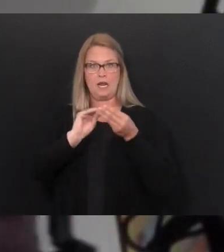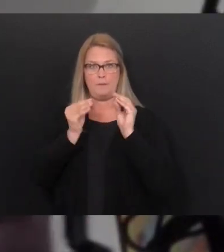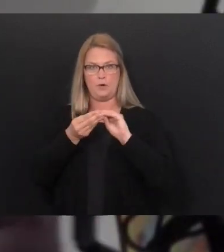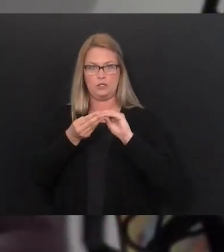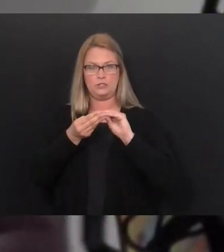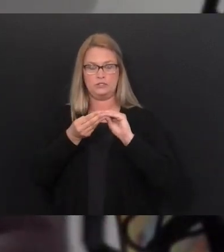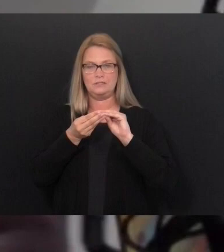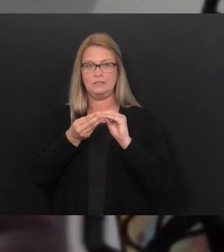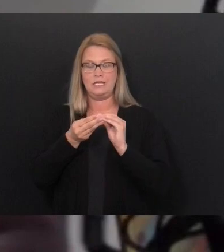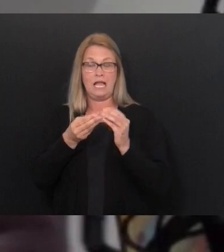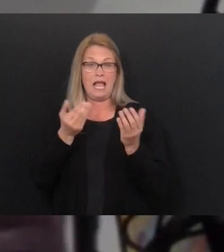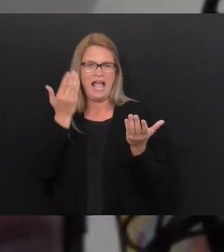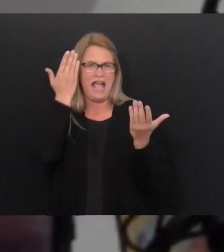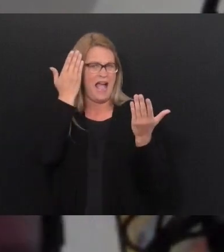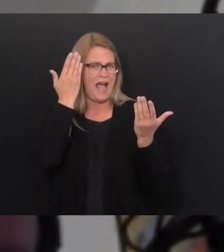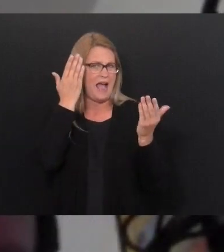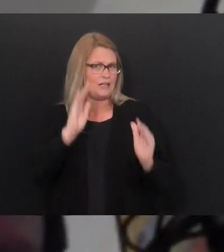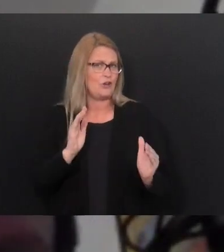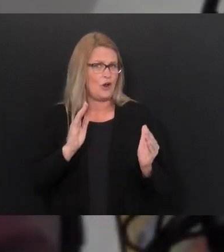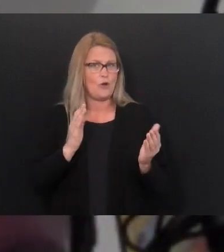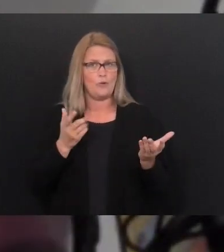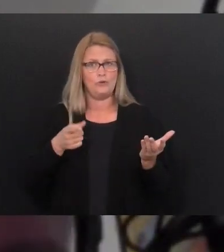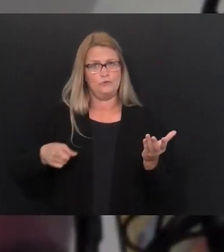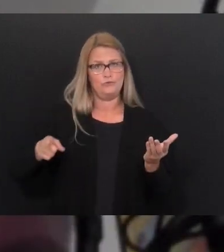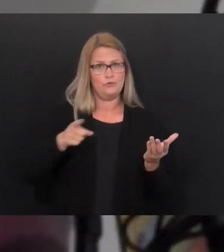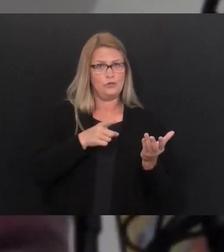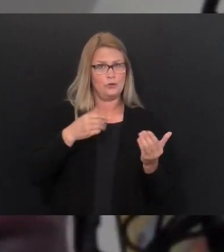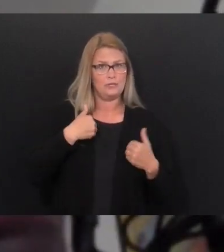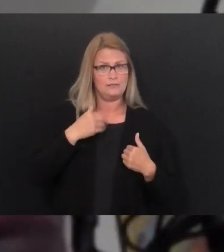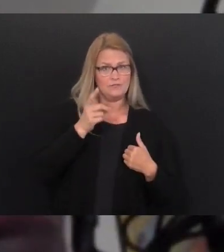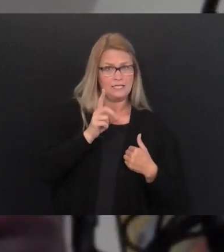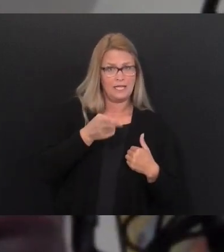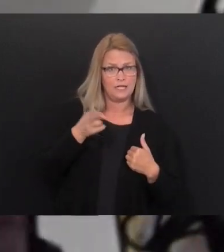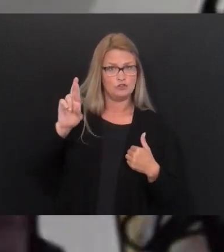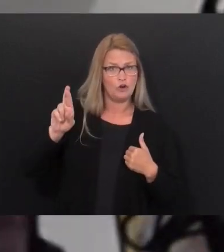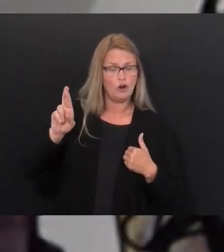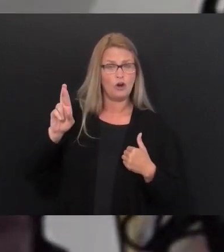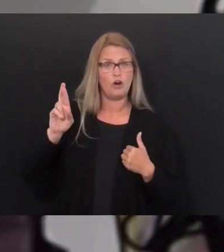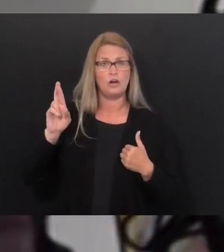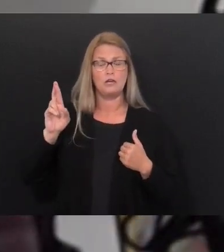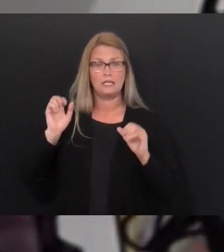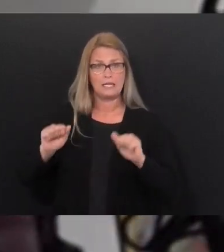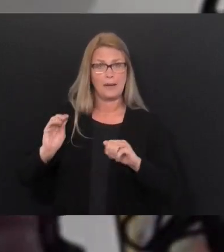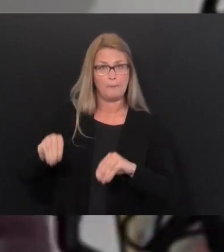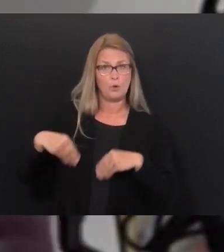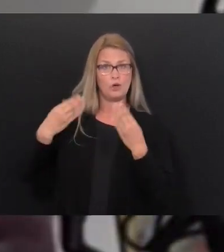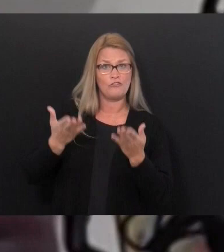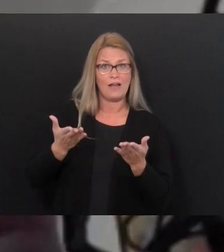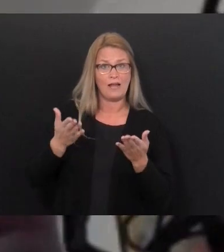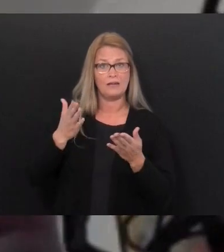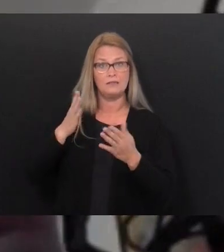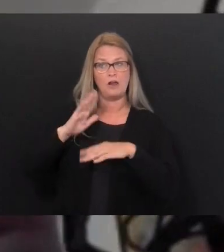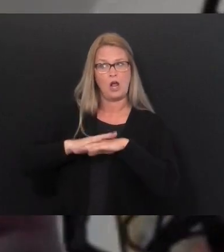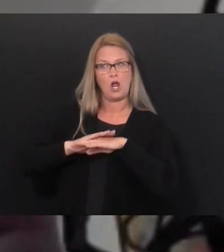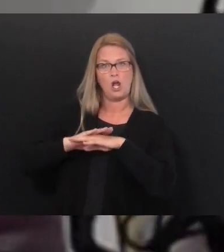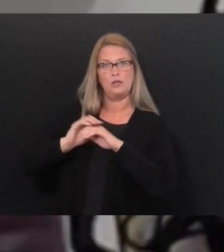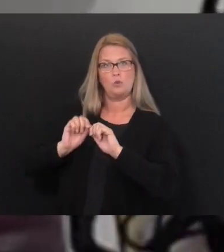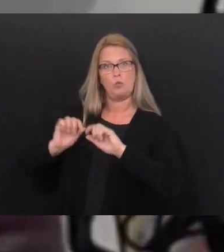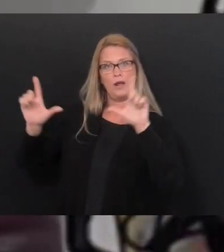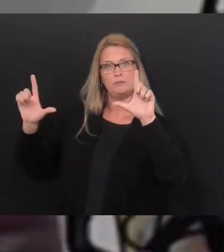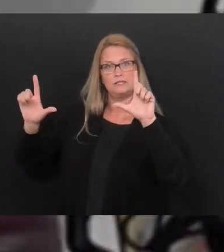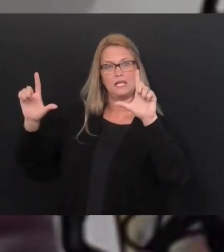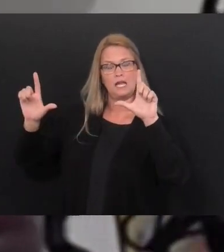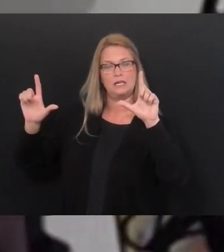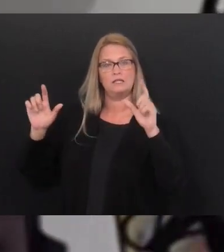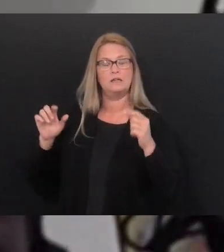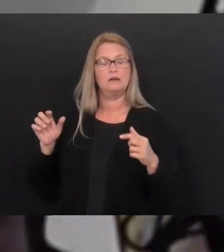we're seeing. I didn't know if that was something that DHHR could provide online to kind